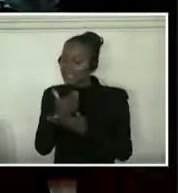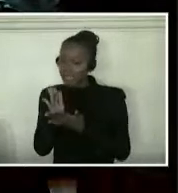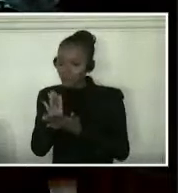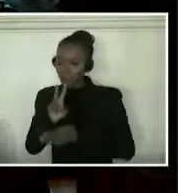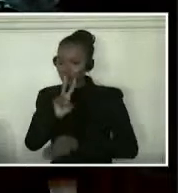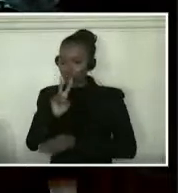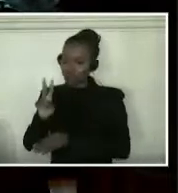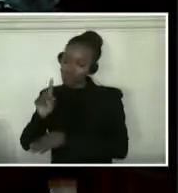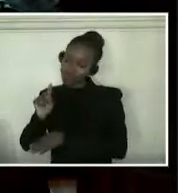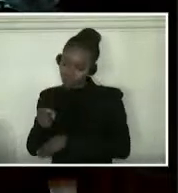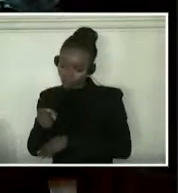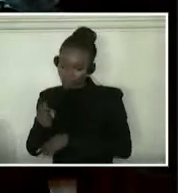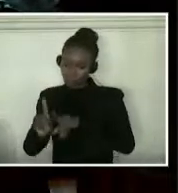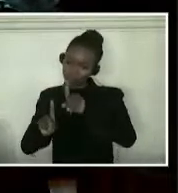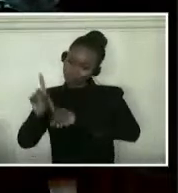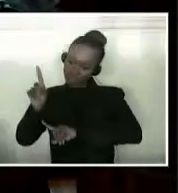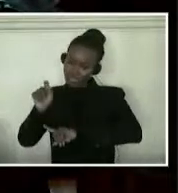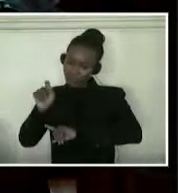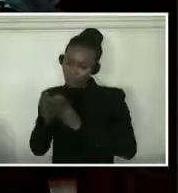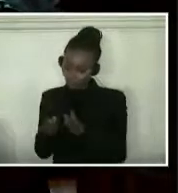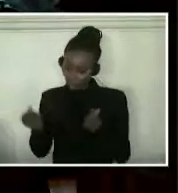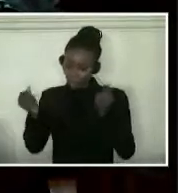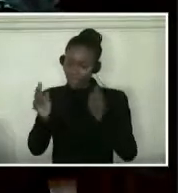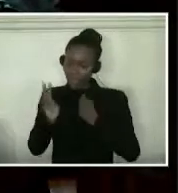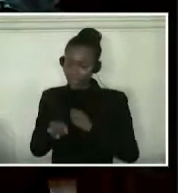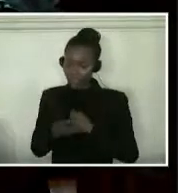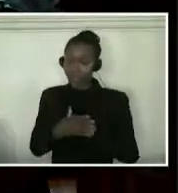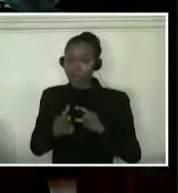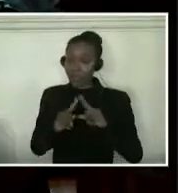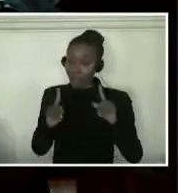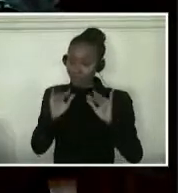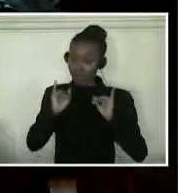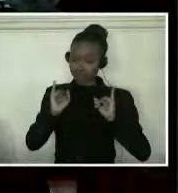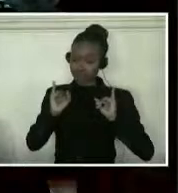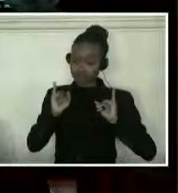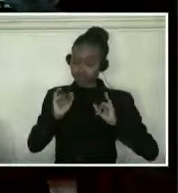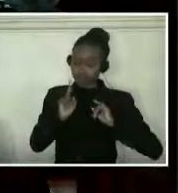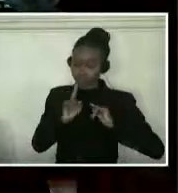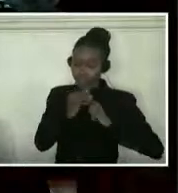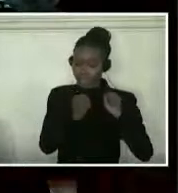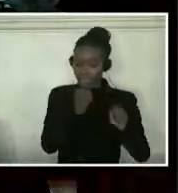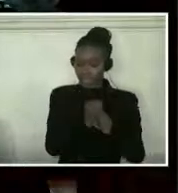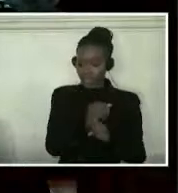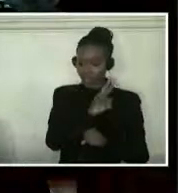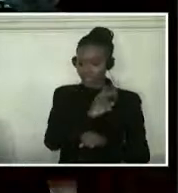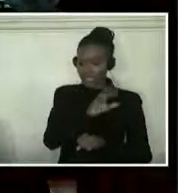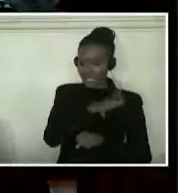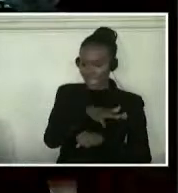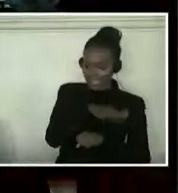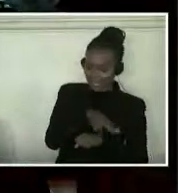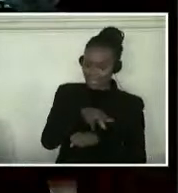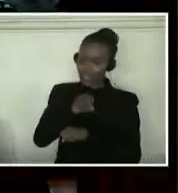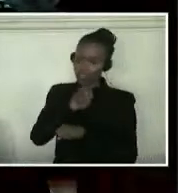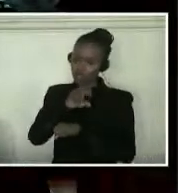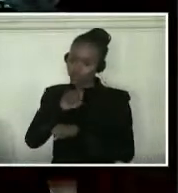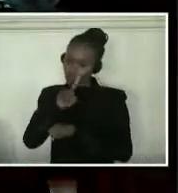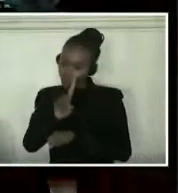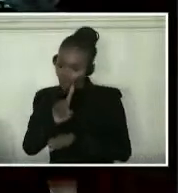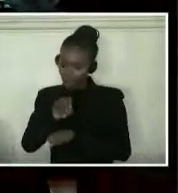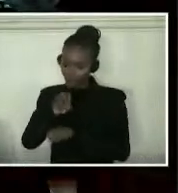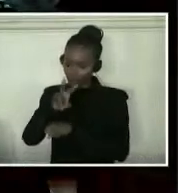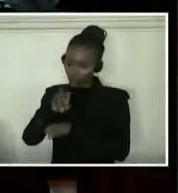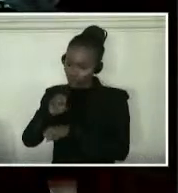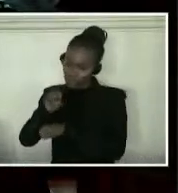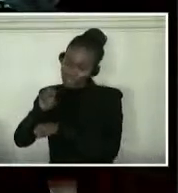treated the situation gets bleak when you consider the fact that during 2019 2021 and 2020 2020